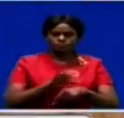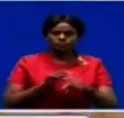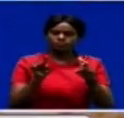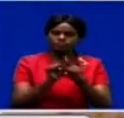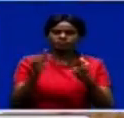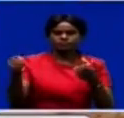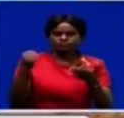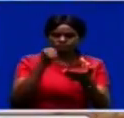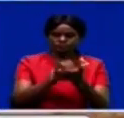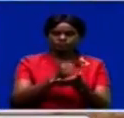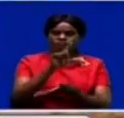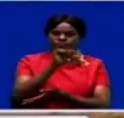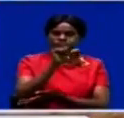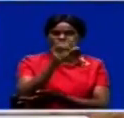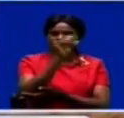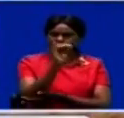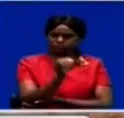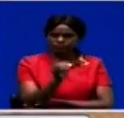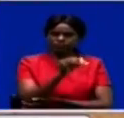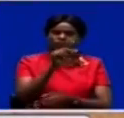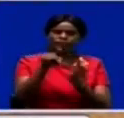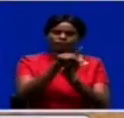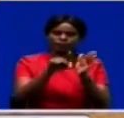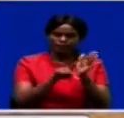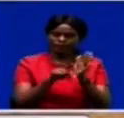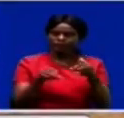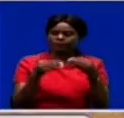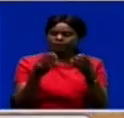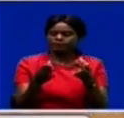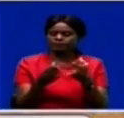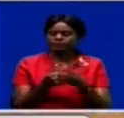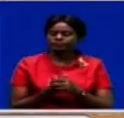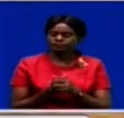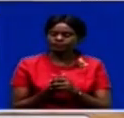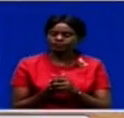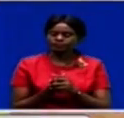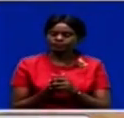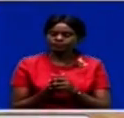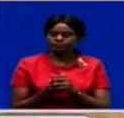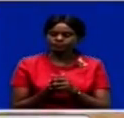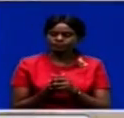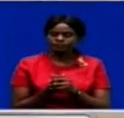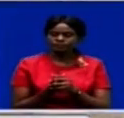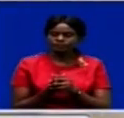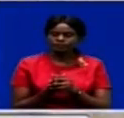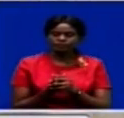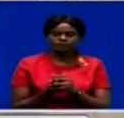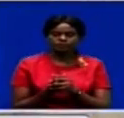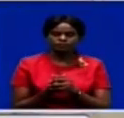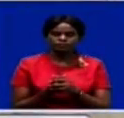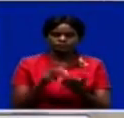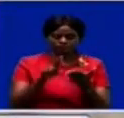engaged under the 20% local contractors policy. It's a nice move because Zambians will benefit. Frank